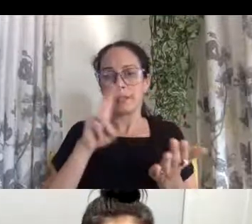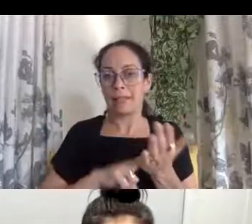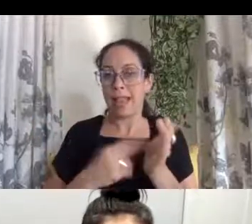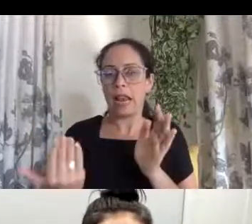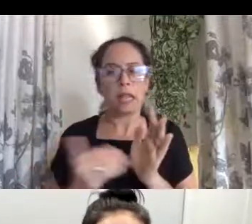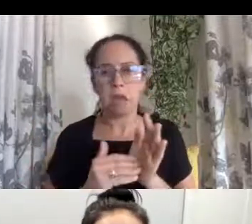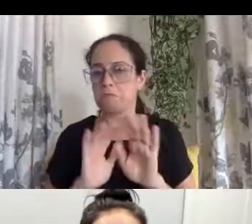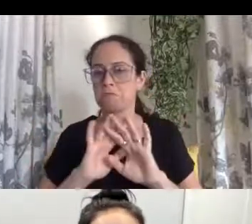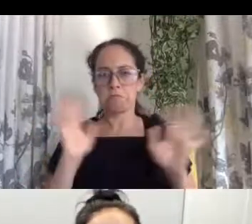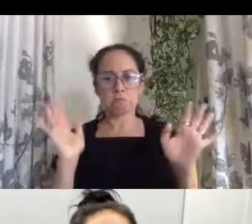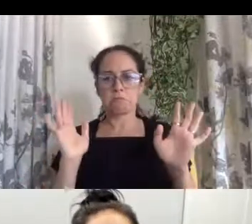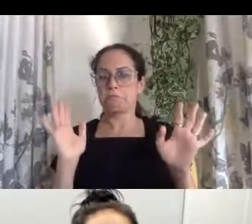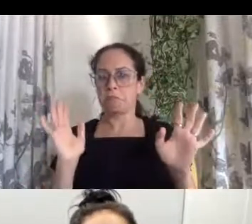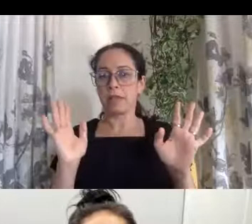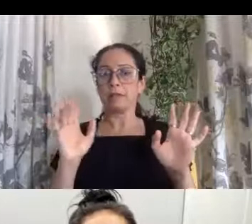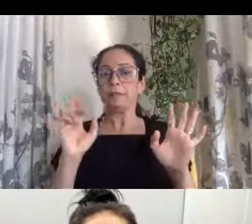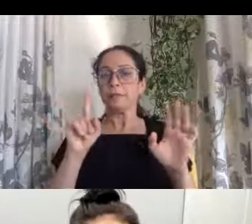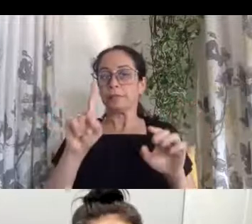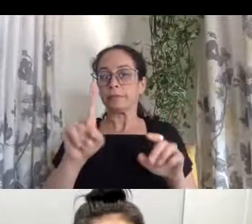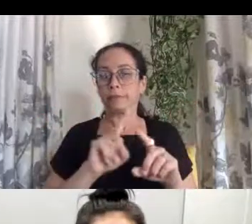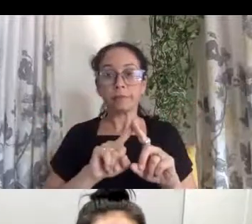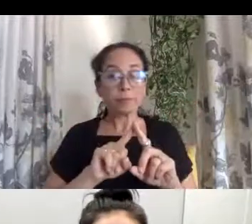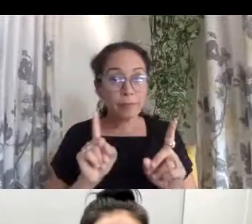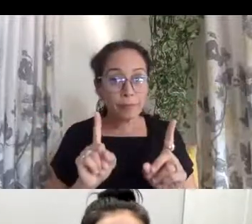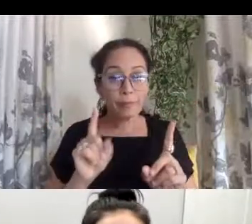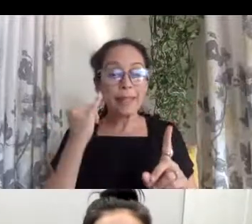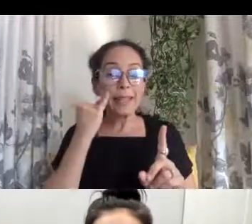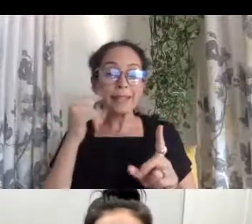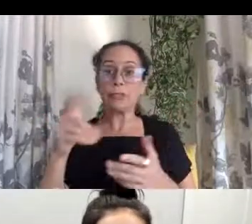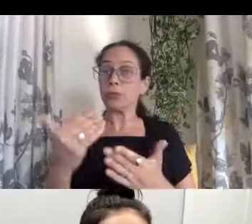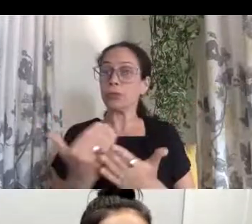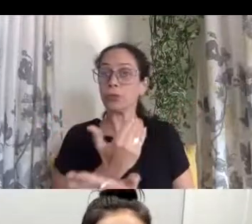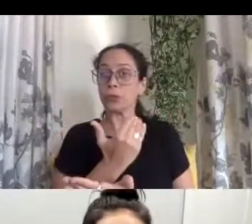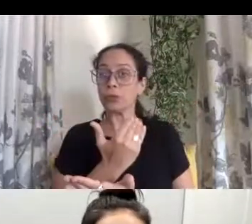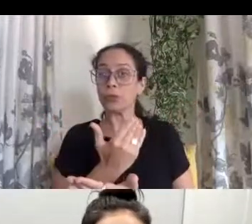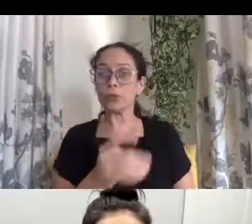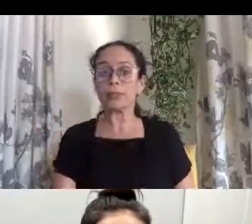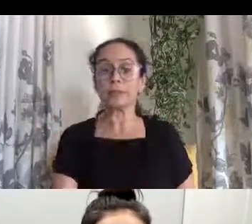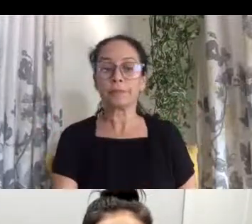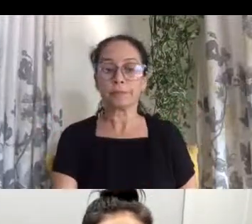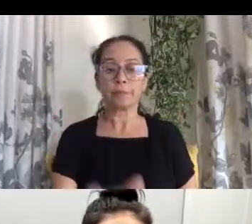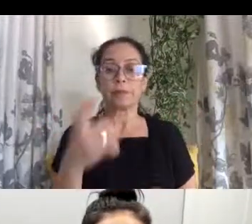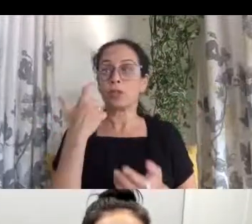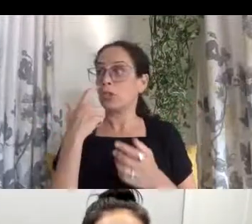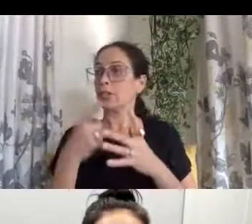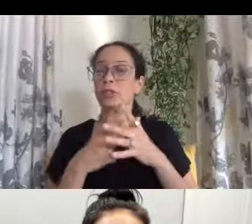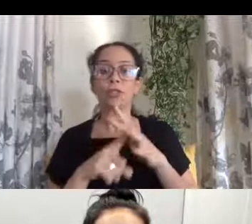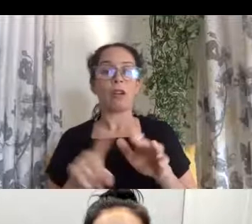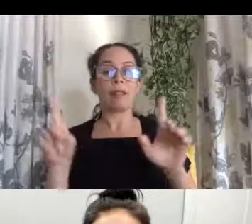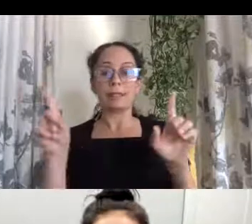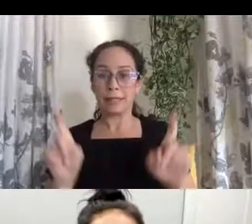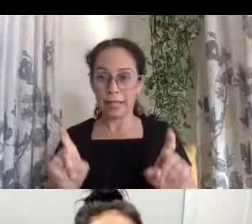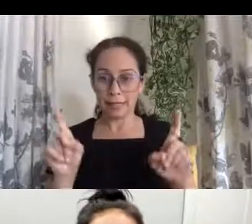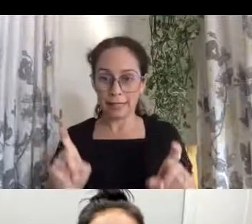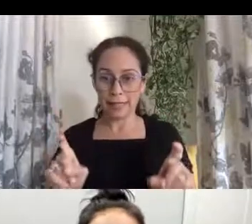again. But if it's somebody new that is now getting started in testing,